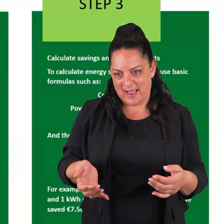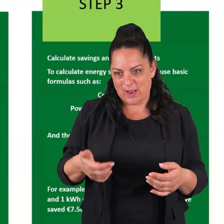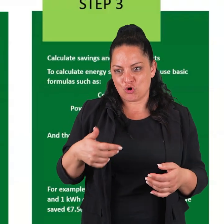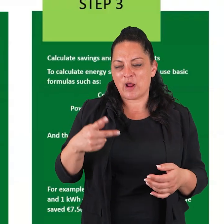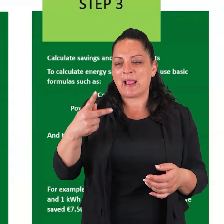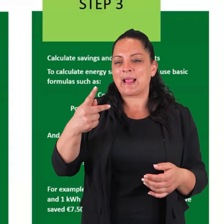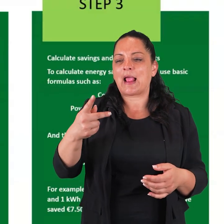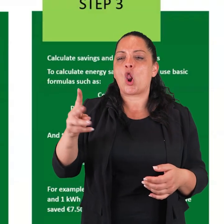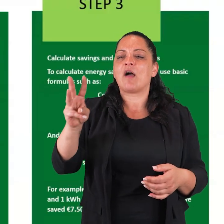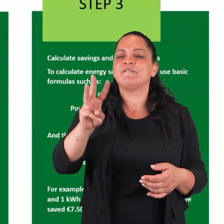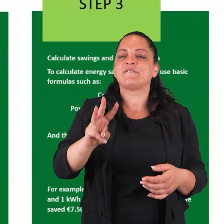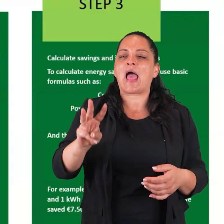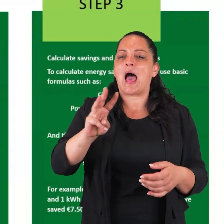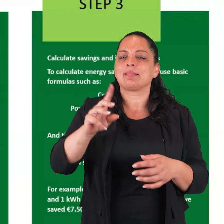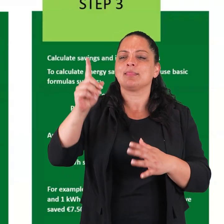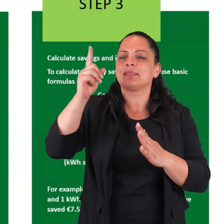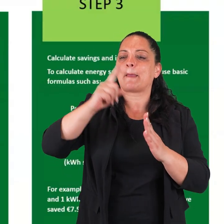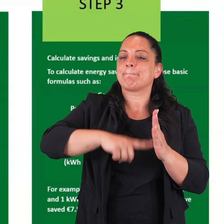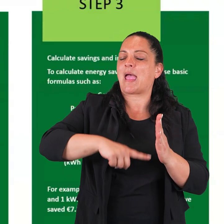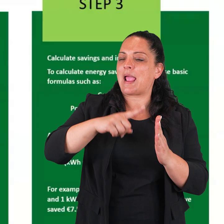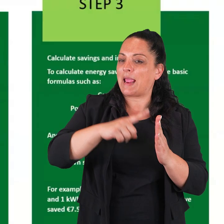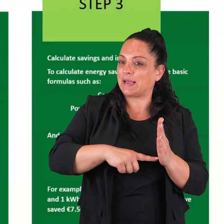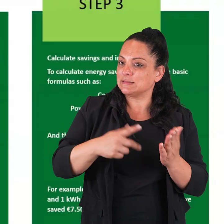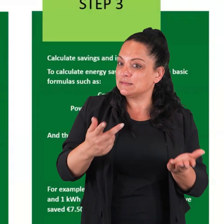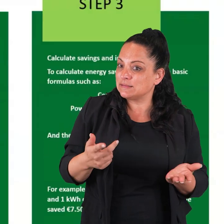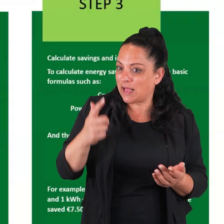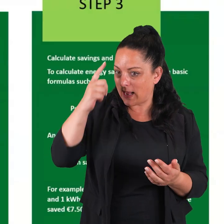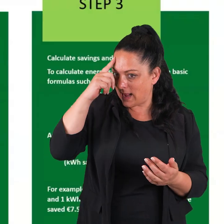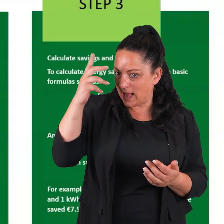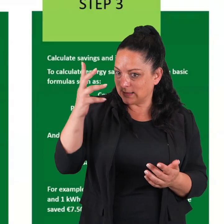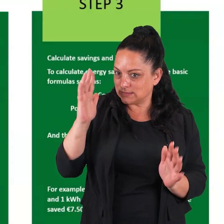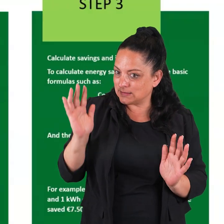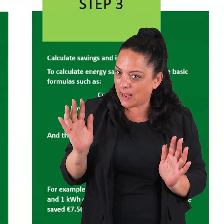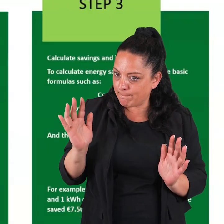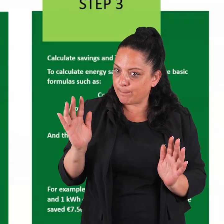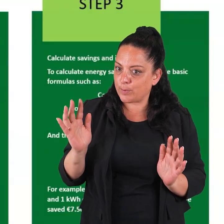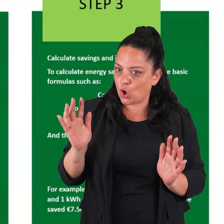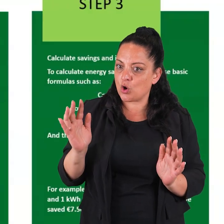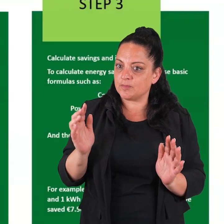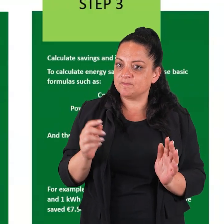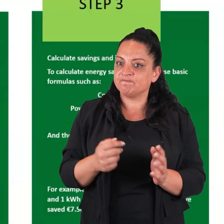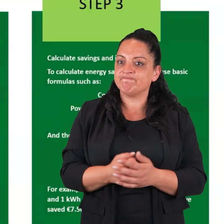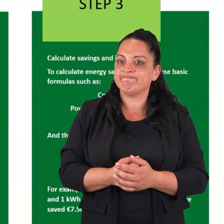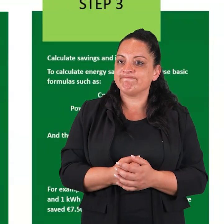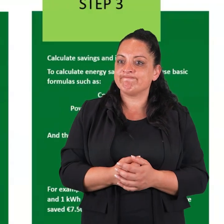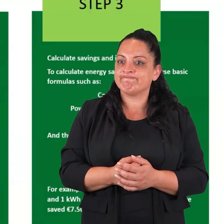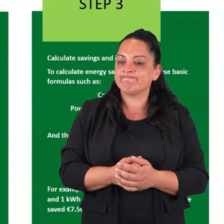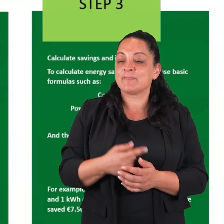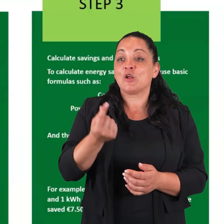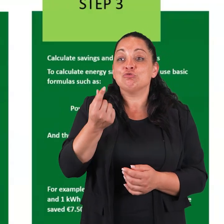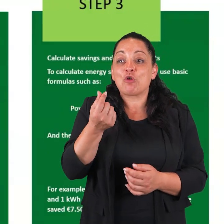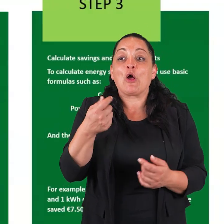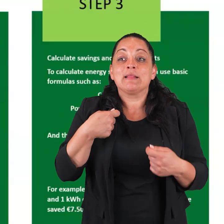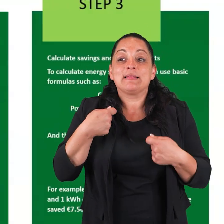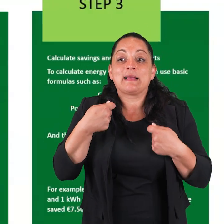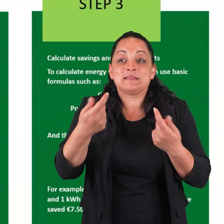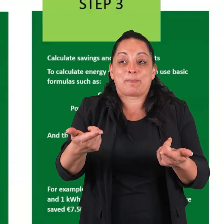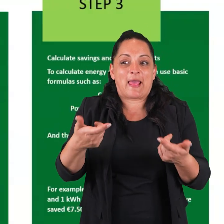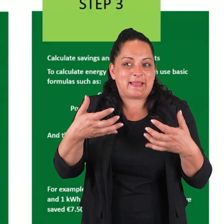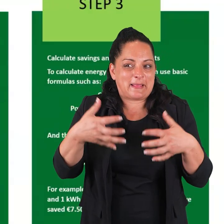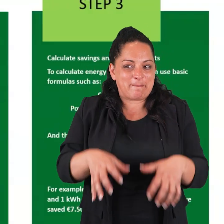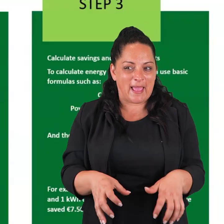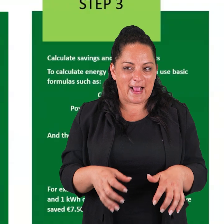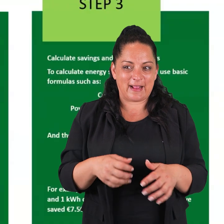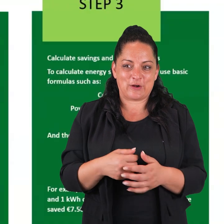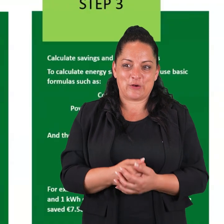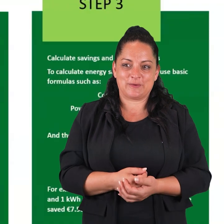to save kilowatt hour per month, for example, and you can also save money. So